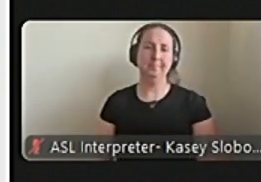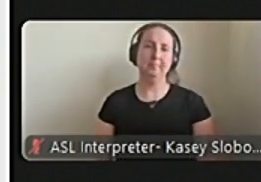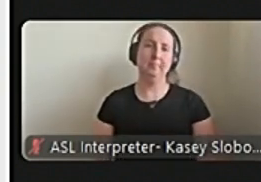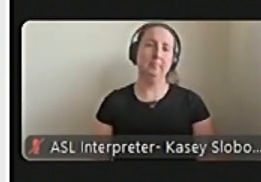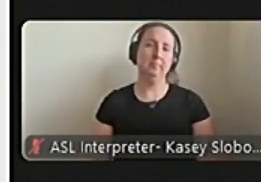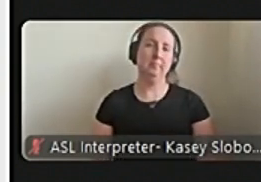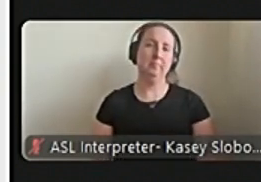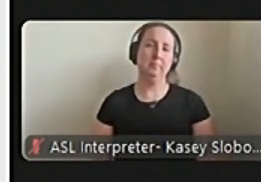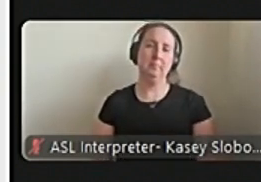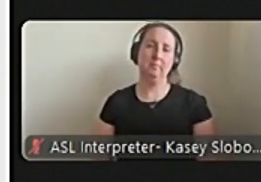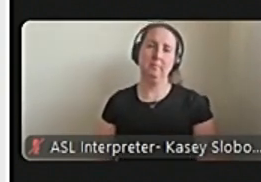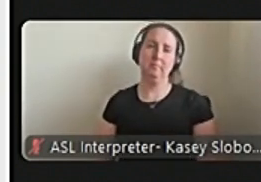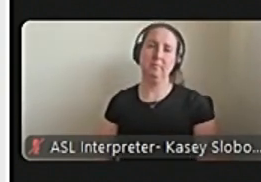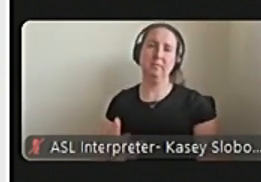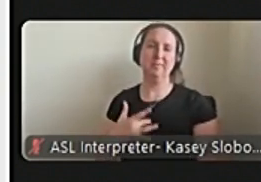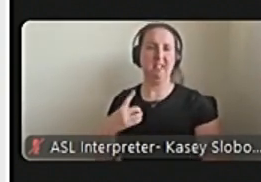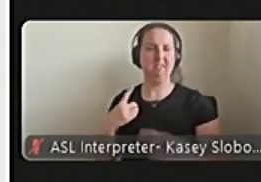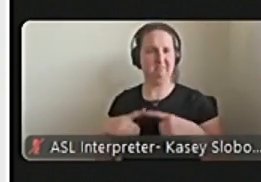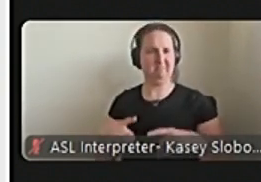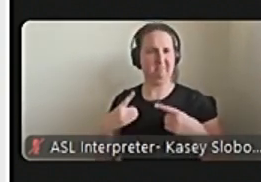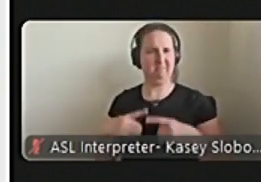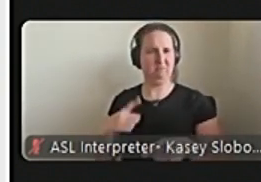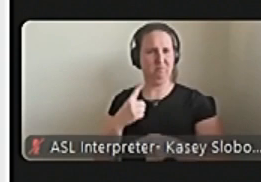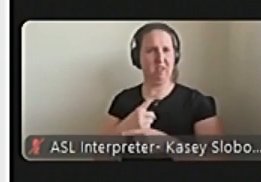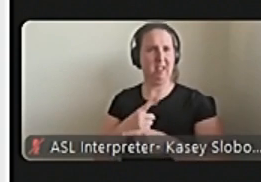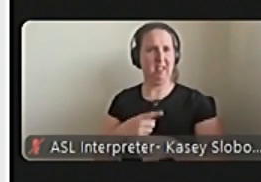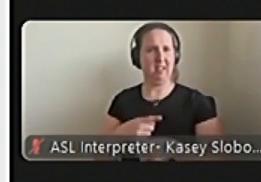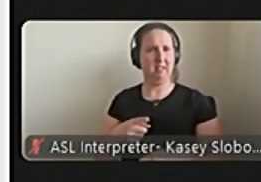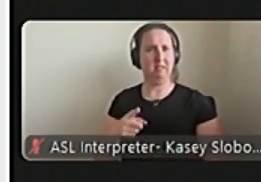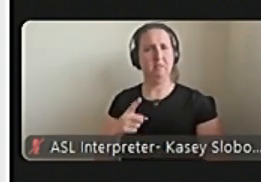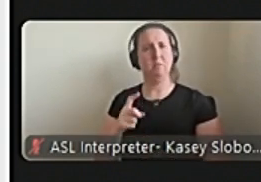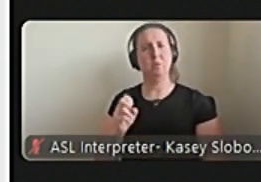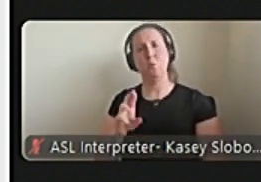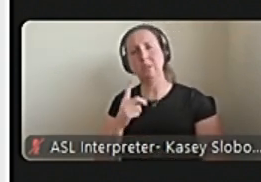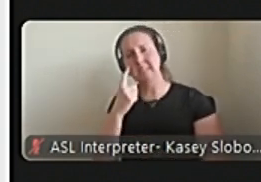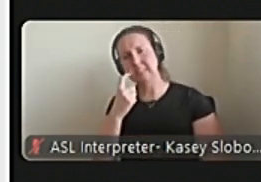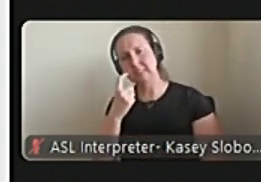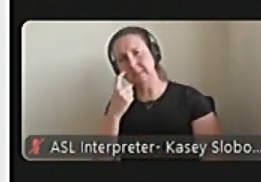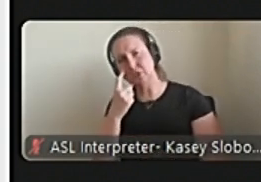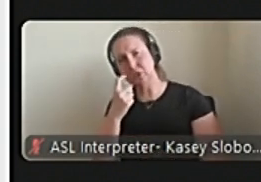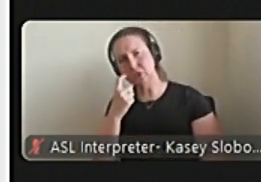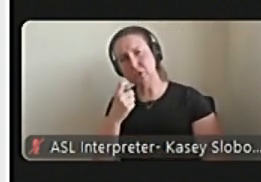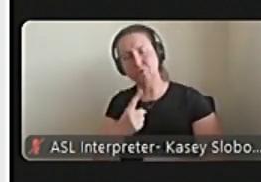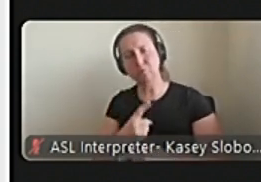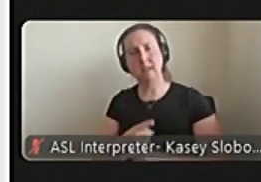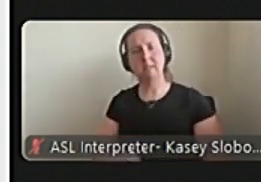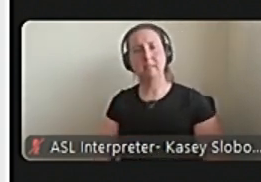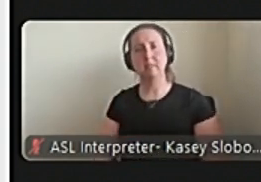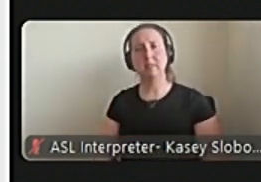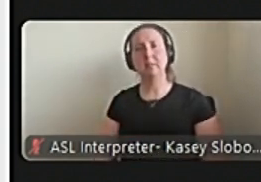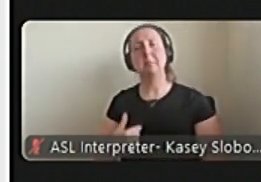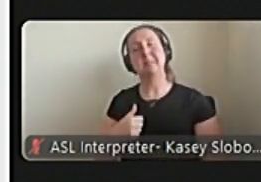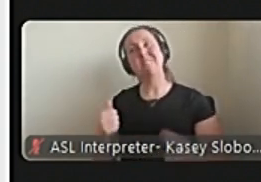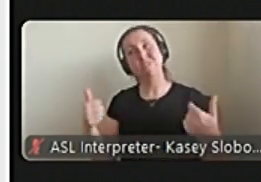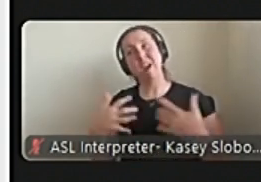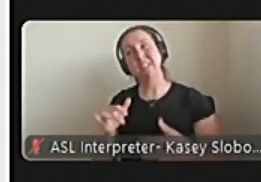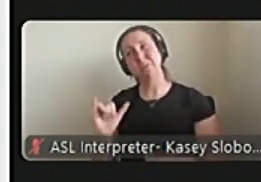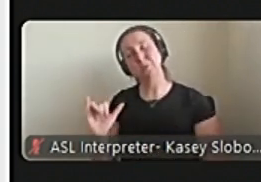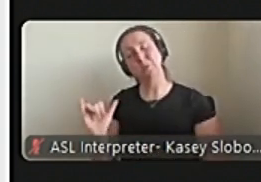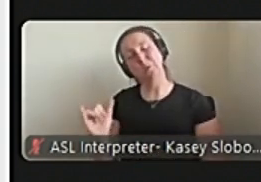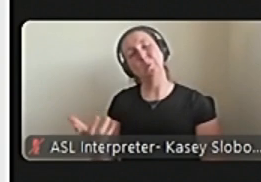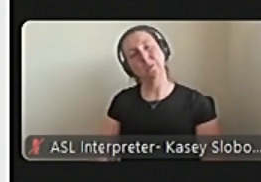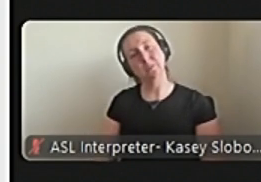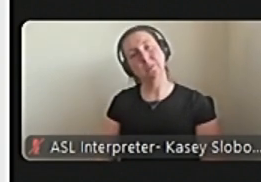Hopeless. Hopeless, yeah. Suspicious. Suspicious, yeah. Maybe a little afraid. Afraid, yeah.